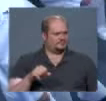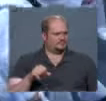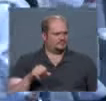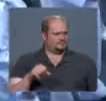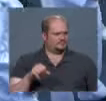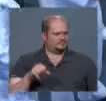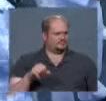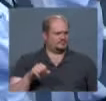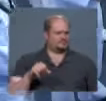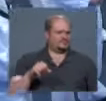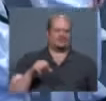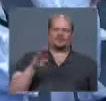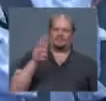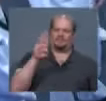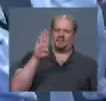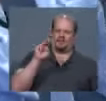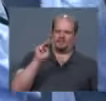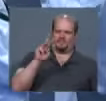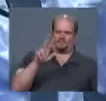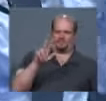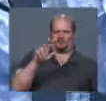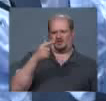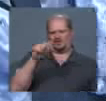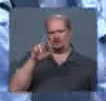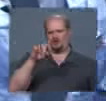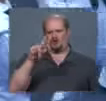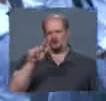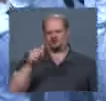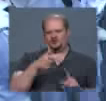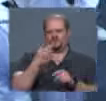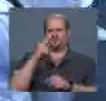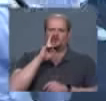BM3 Garza from Houston, Texas.